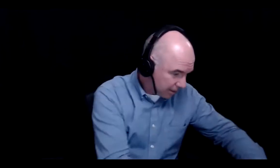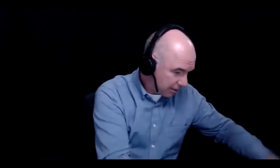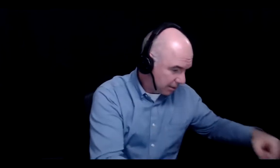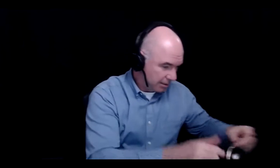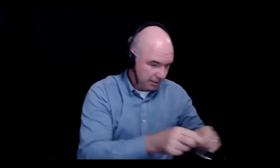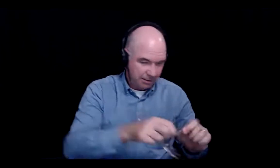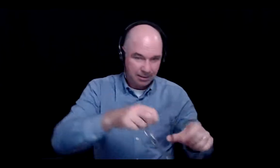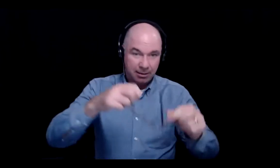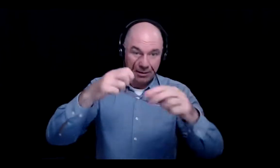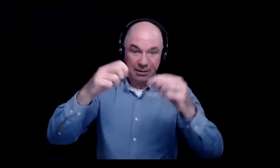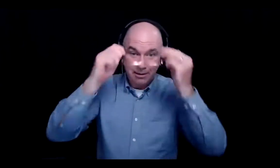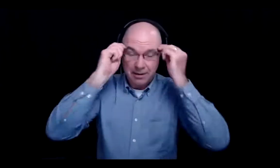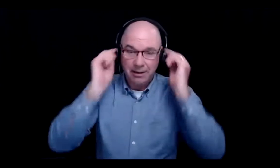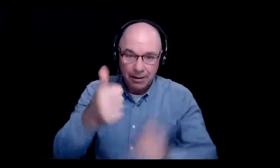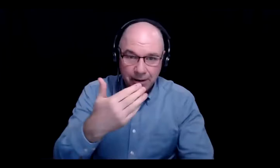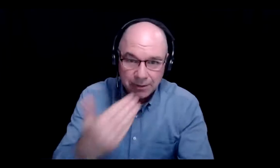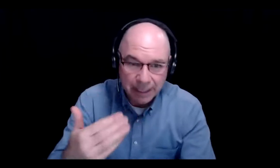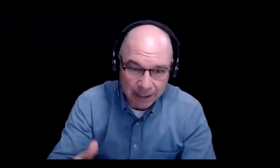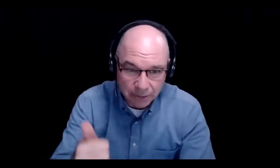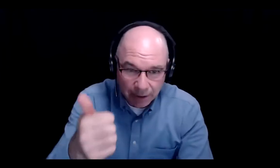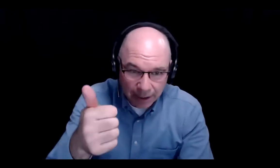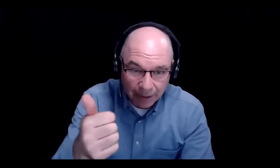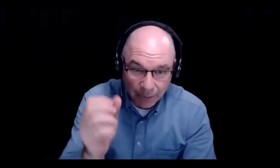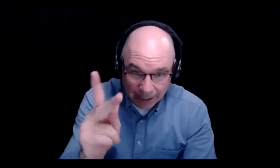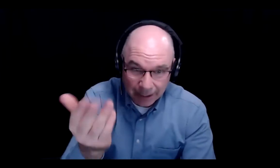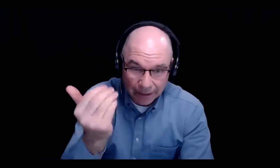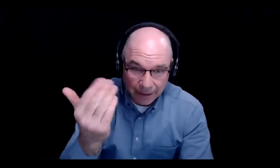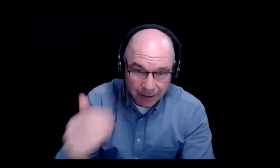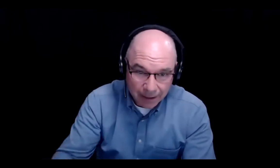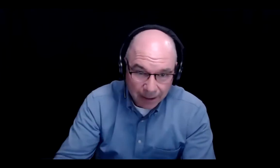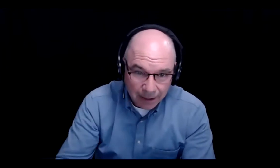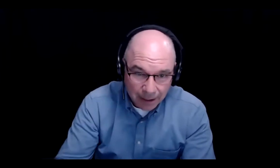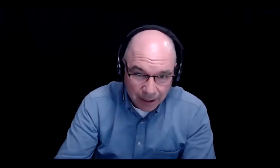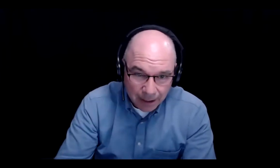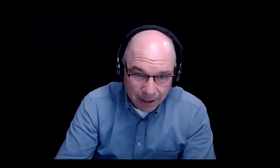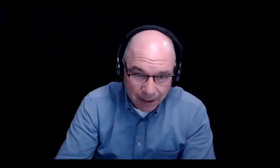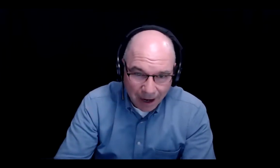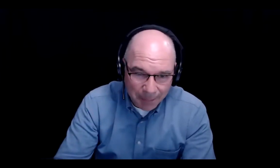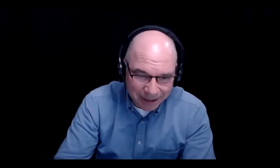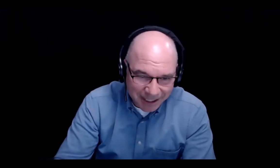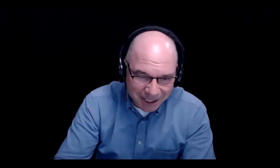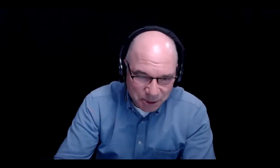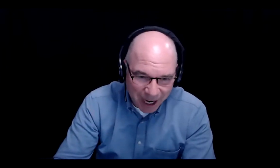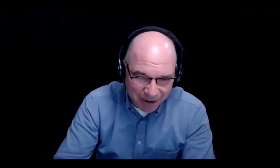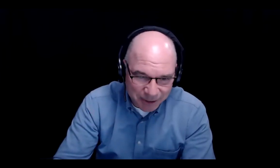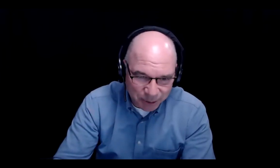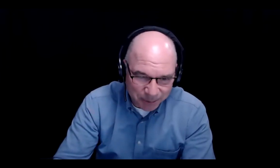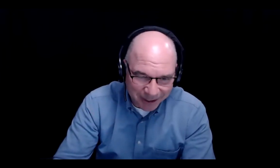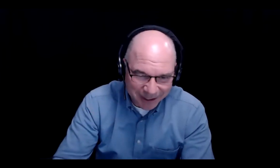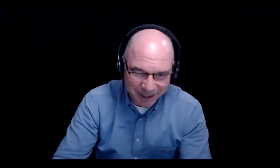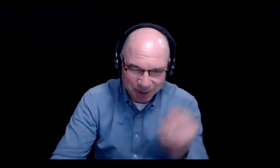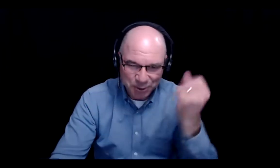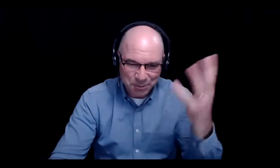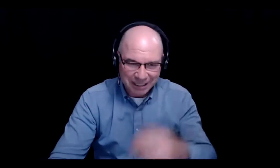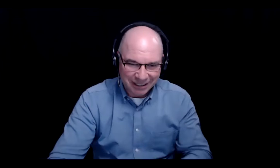second. I can give you. Thank you. Yeah. Okay. How many glasses do you have,